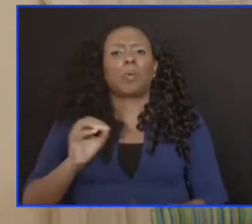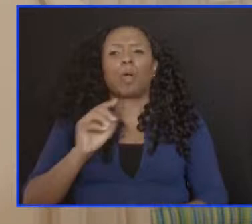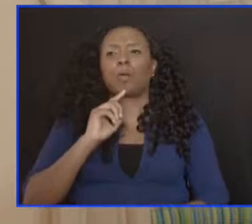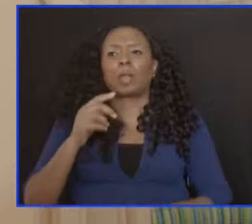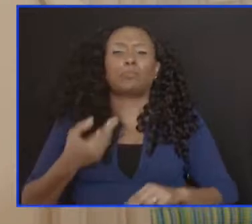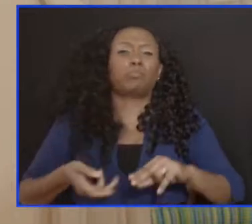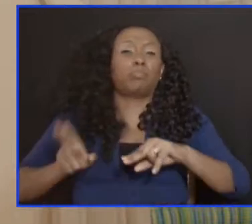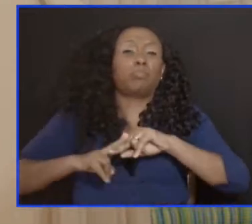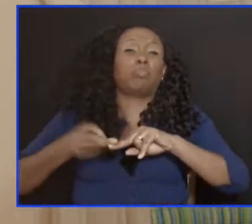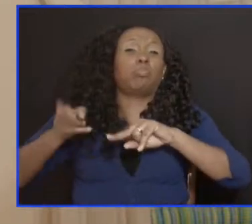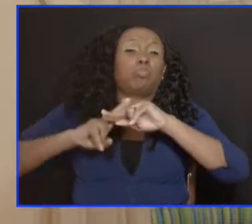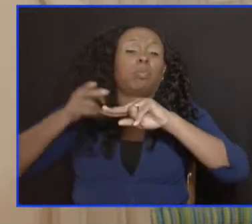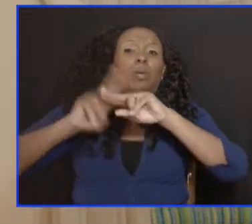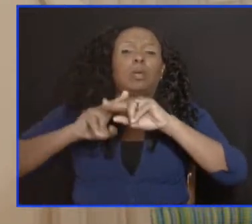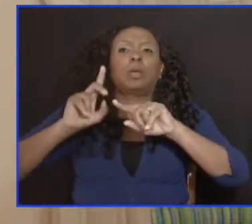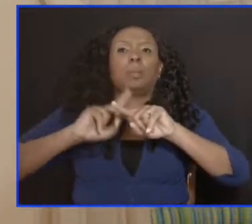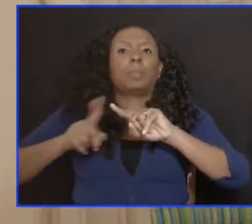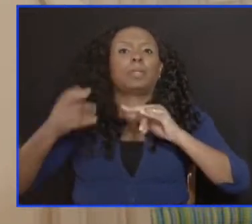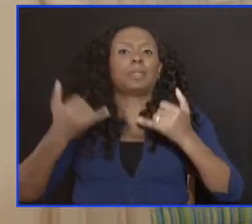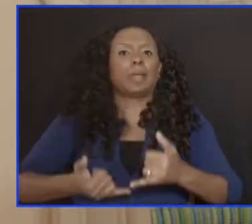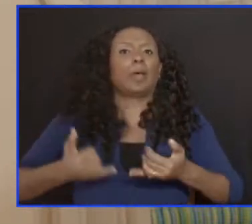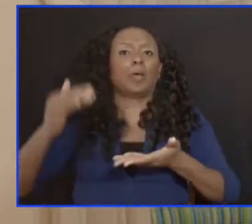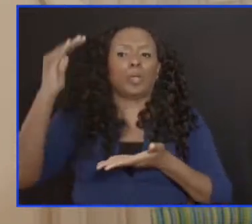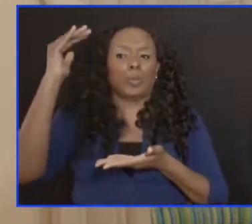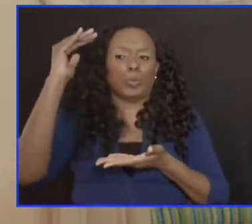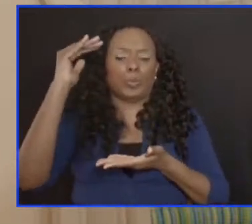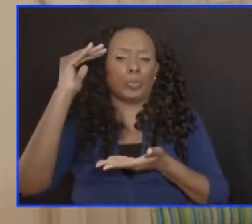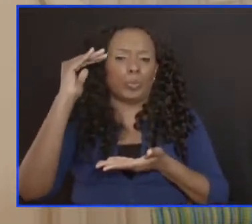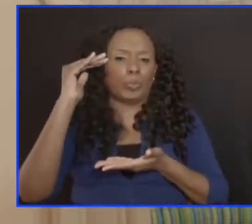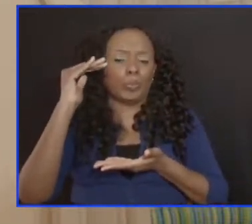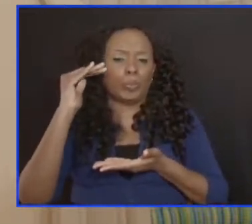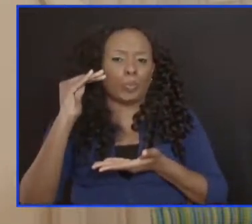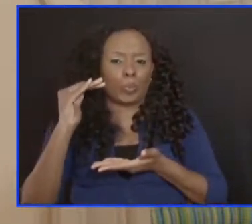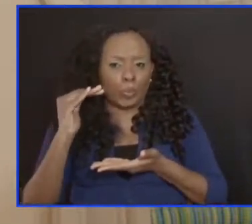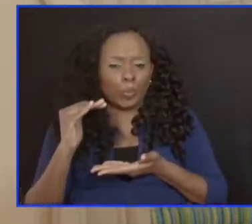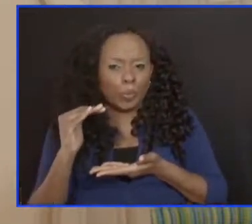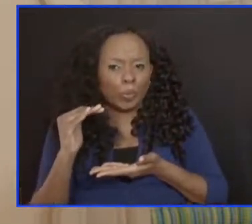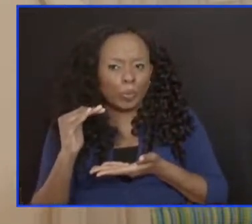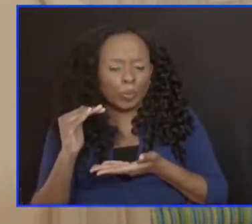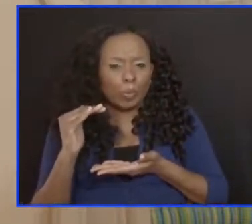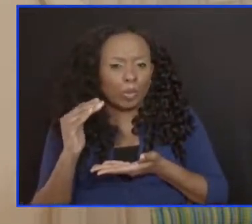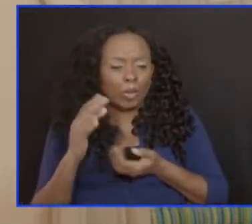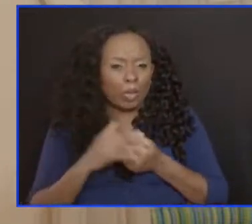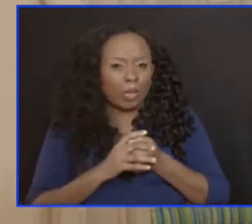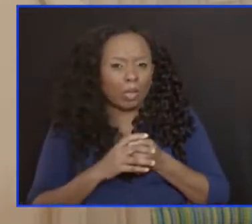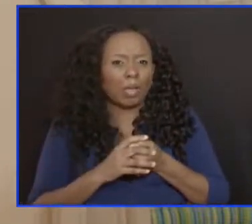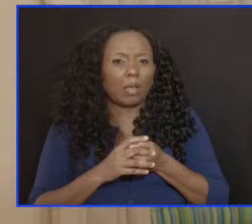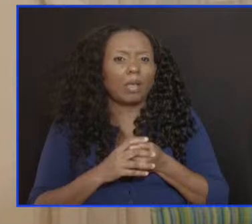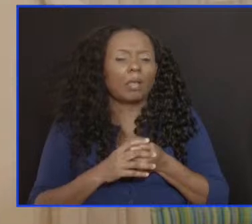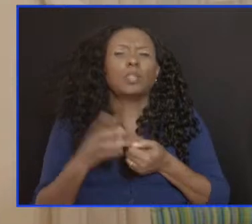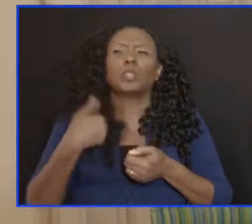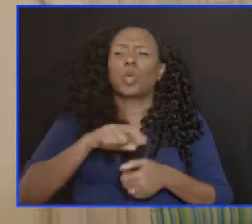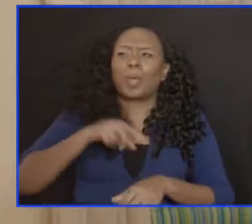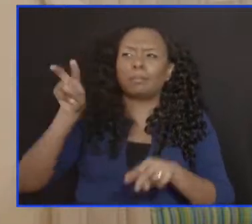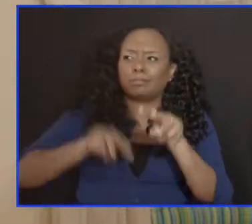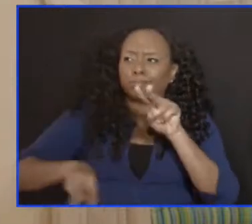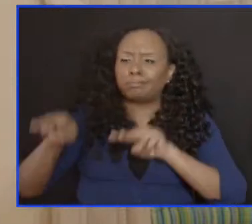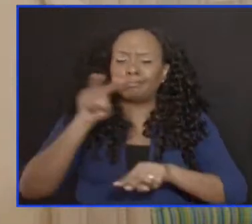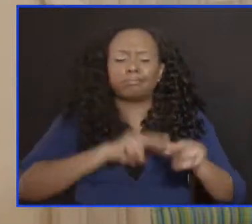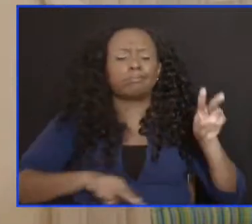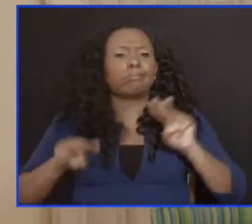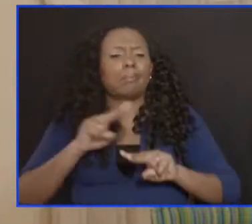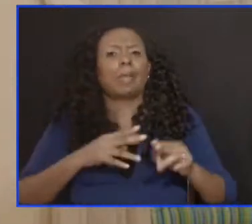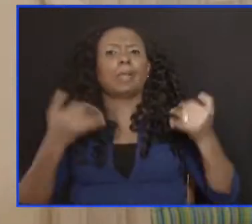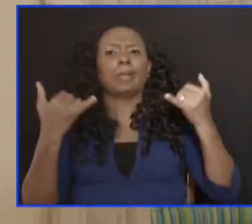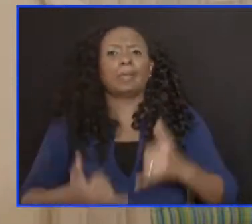if the removal of routine quarantine was counterproductive, we would not have been able to contain the spread of COVID, and we